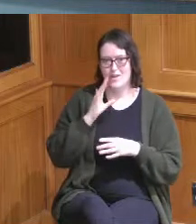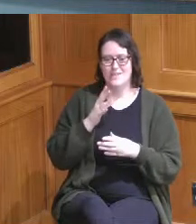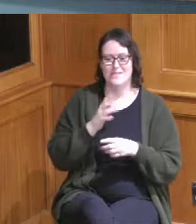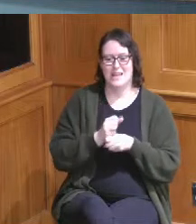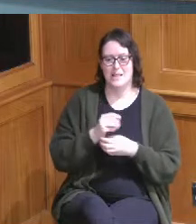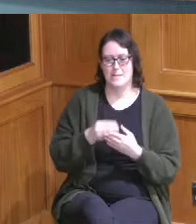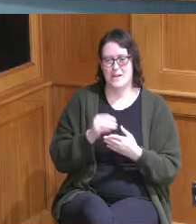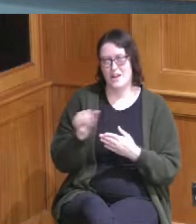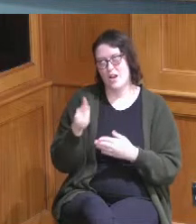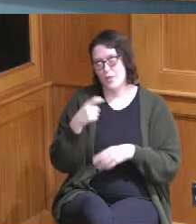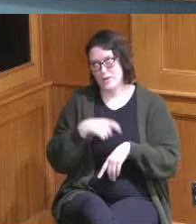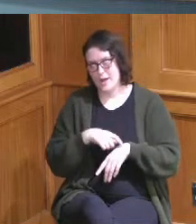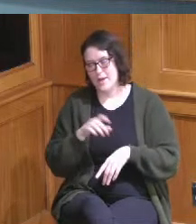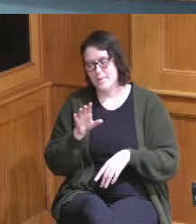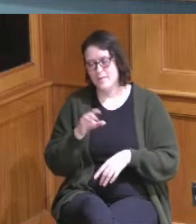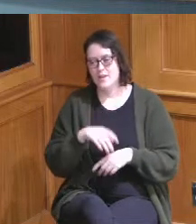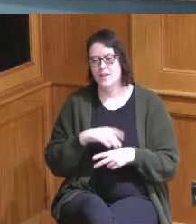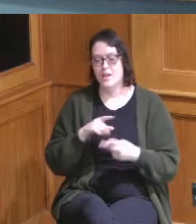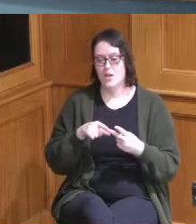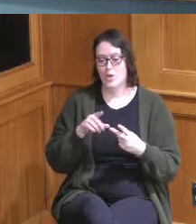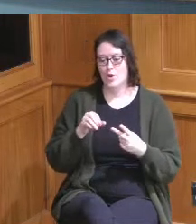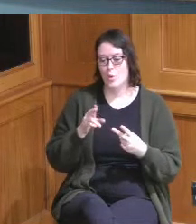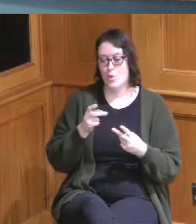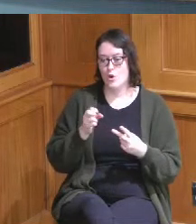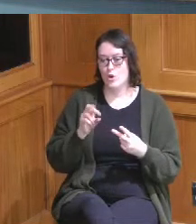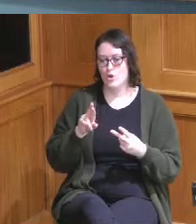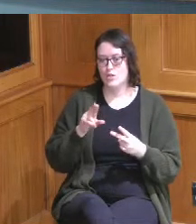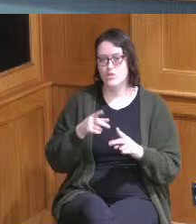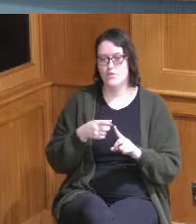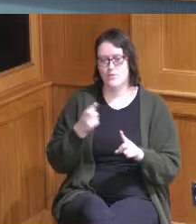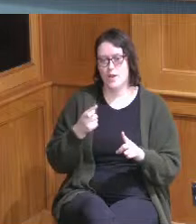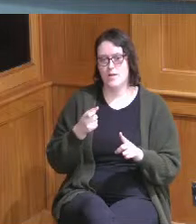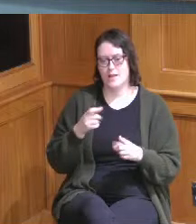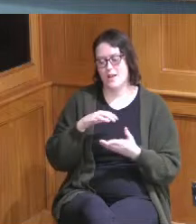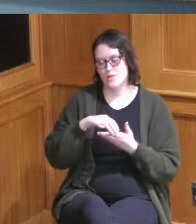that. Okay. For the coroners, they're taking it off of the vehicle price.